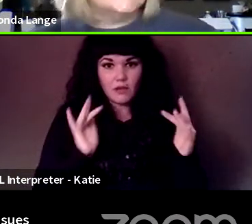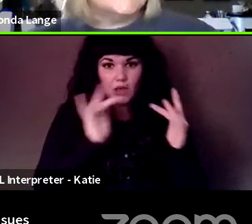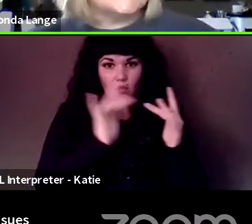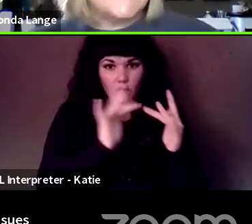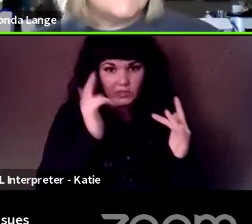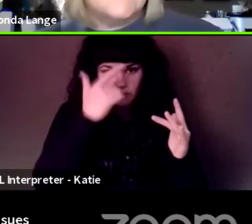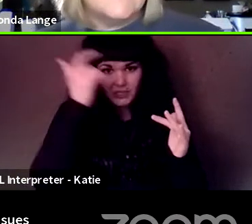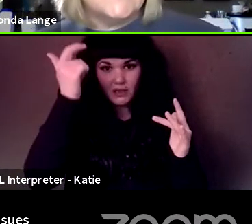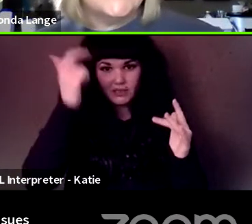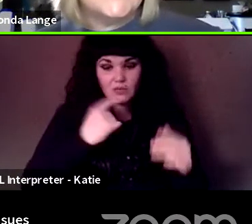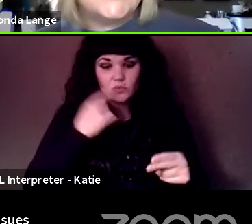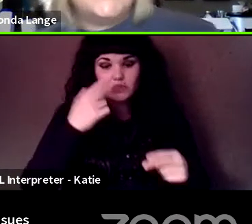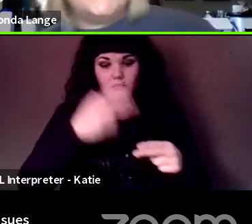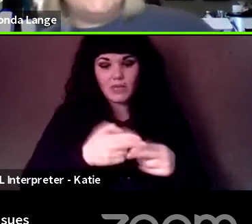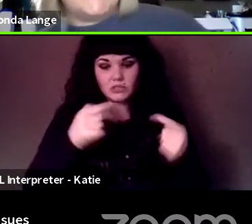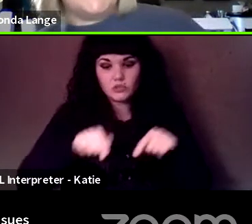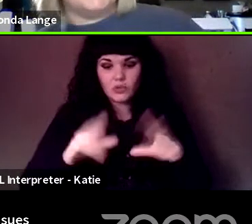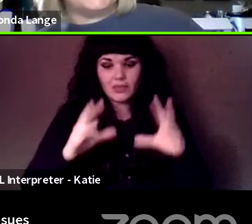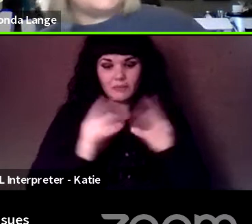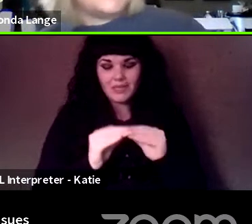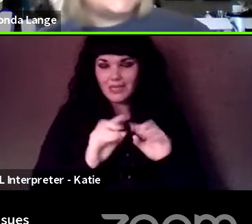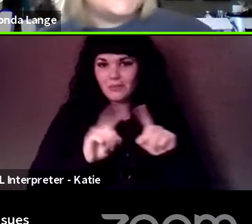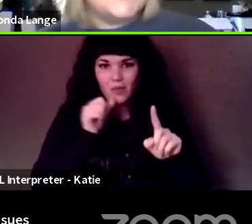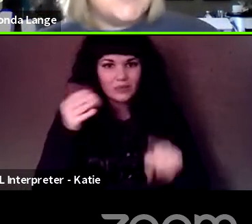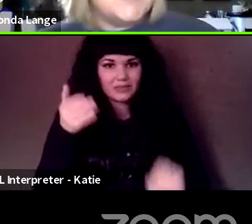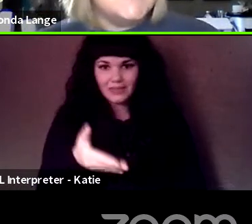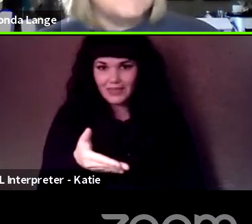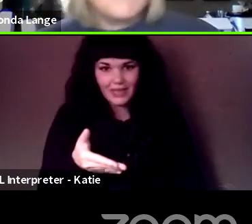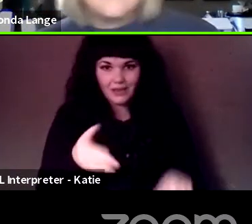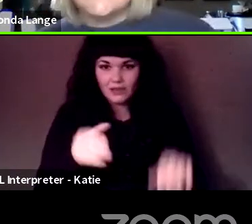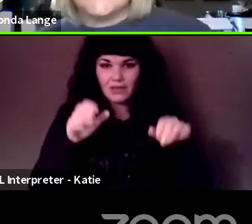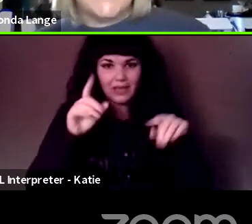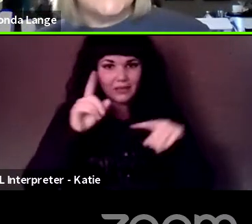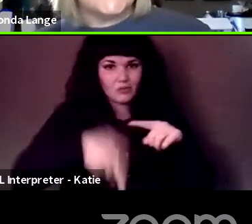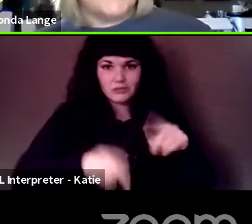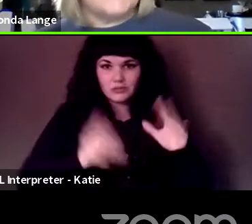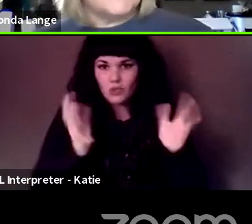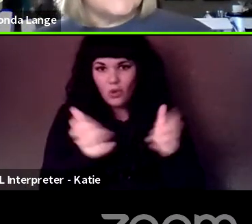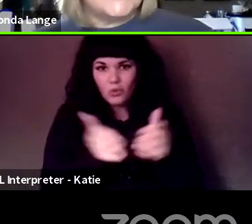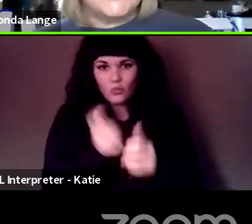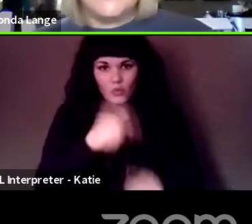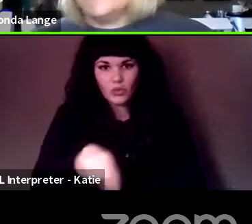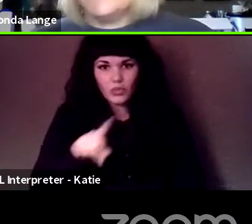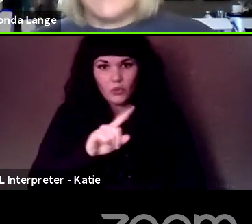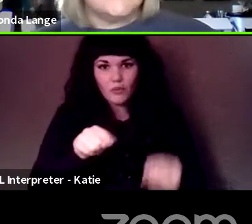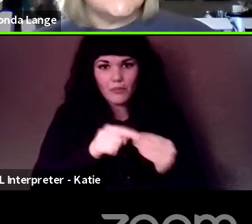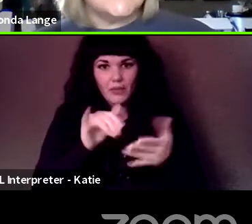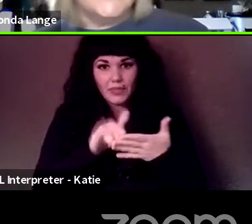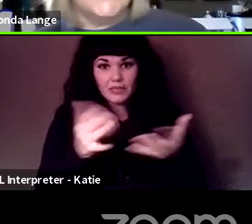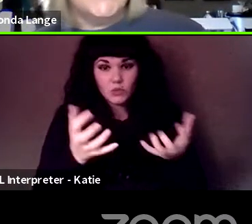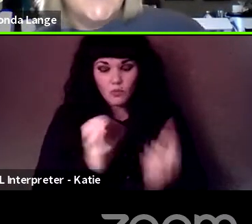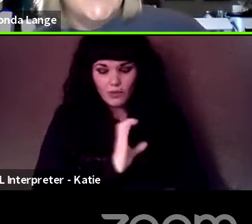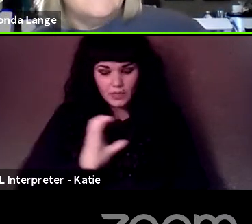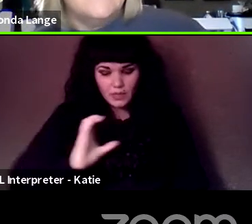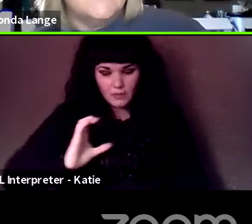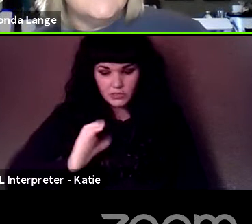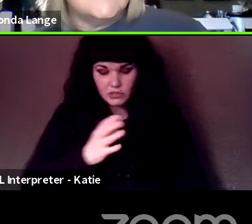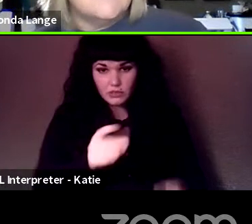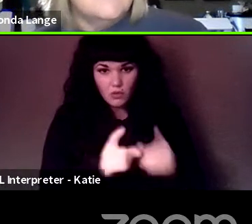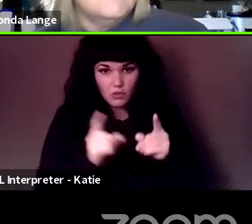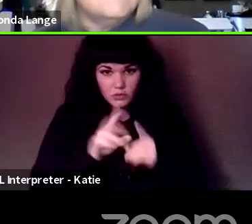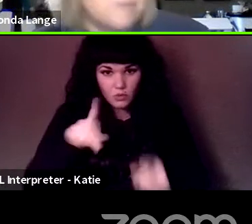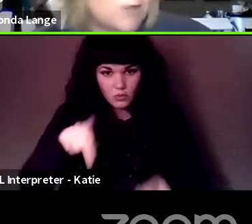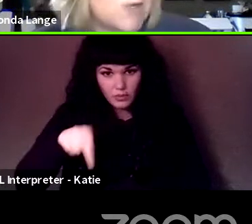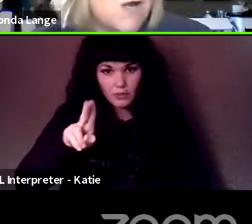the meeting and I was not there to be able to talk to you about it. So I just want the commission and the public to know